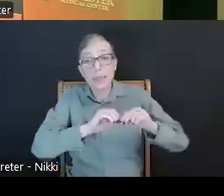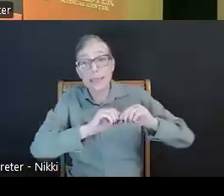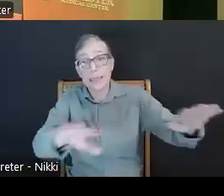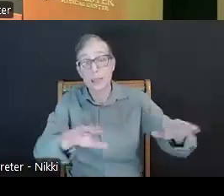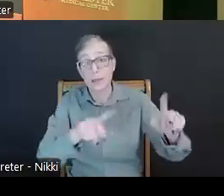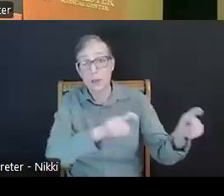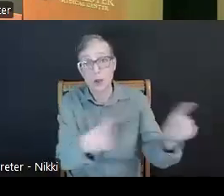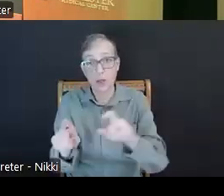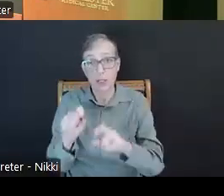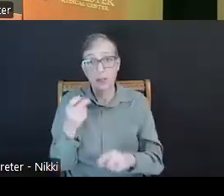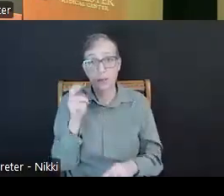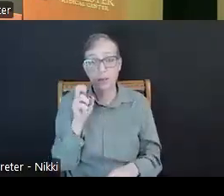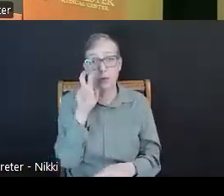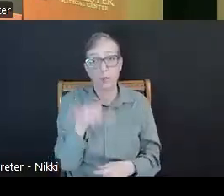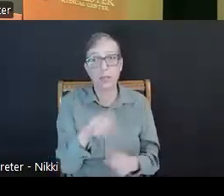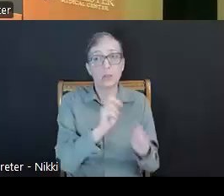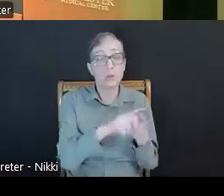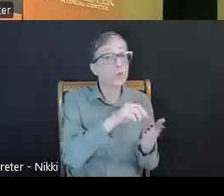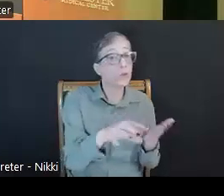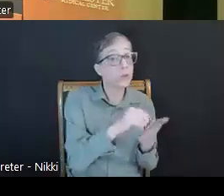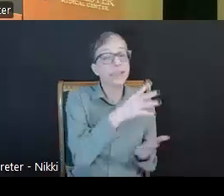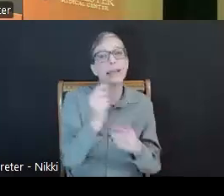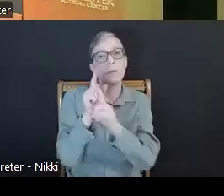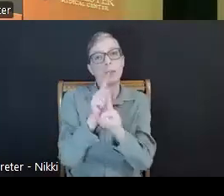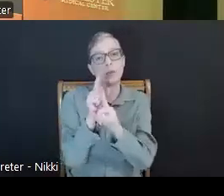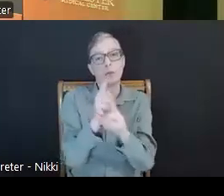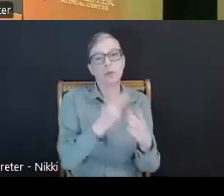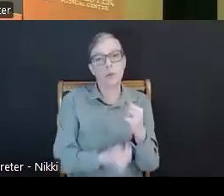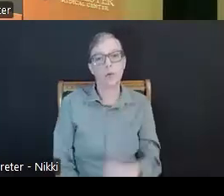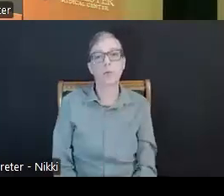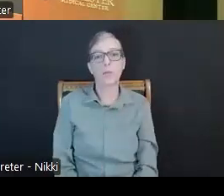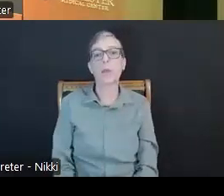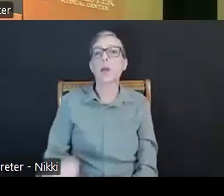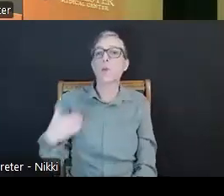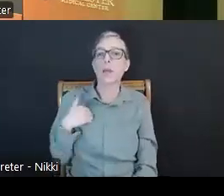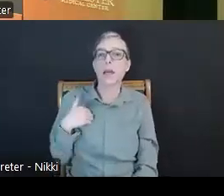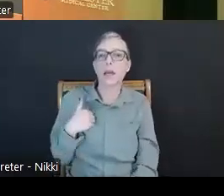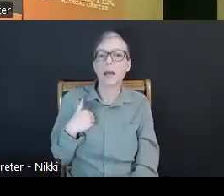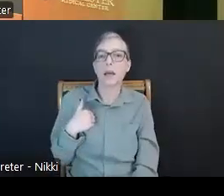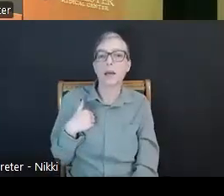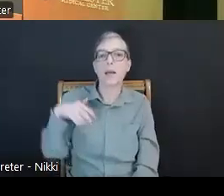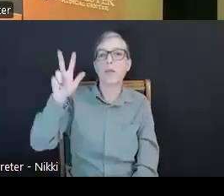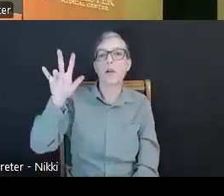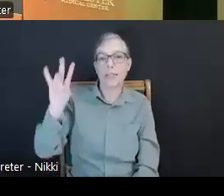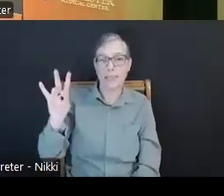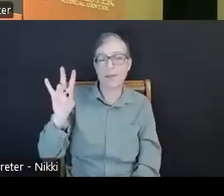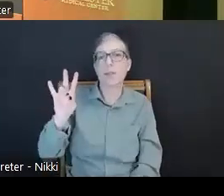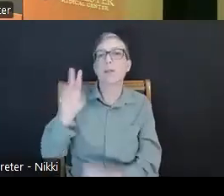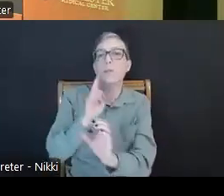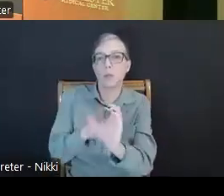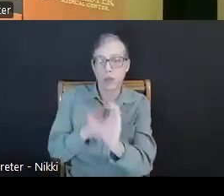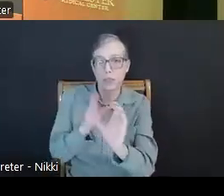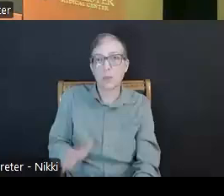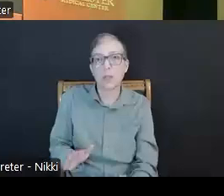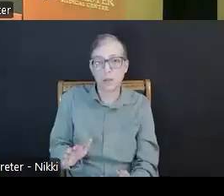mentors. And I asked a variety of questions. There were 37 participants, which is really awesome. And it kind of shows you how much mentorship